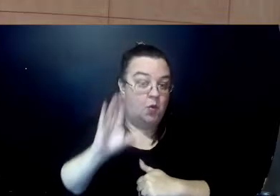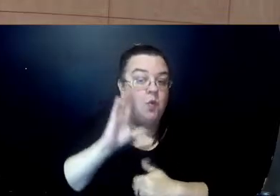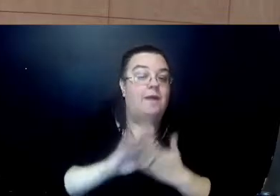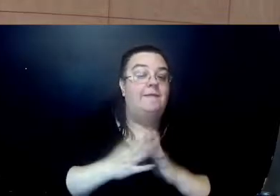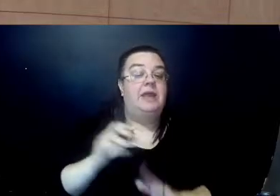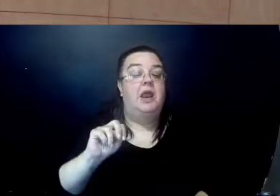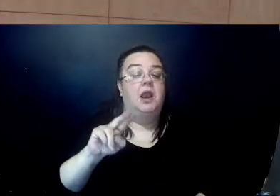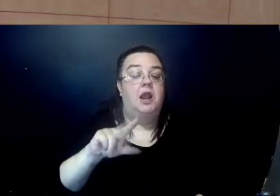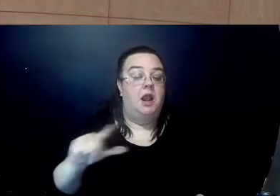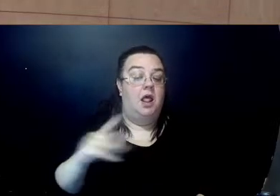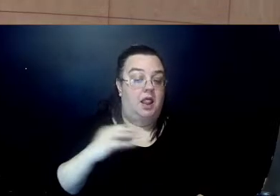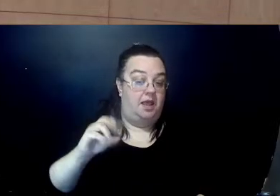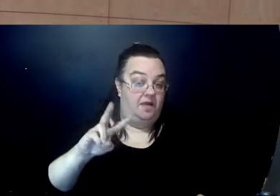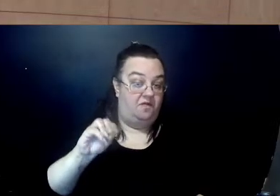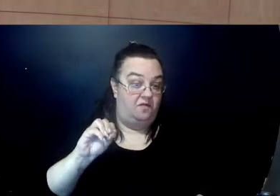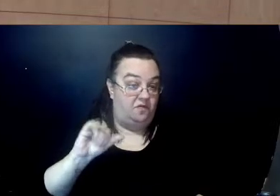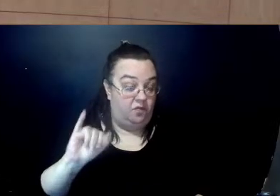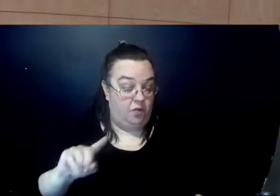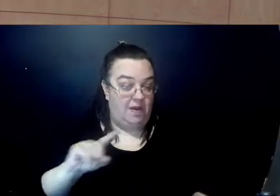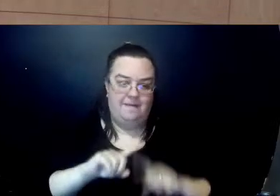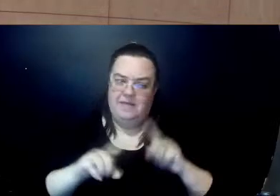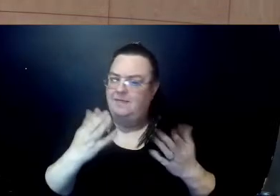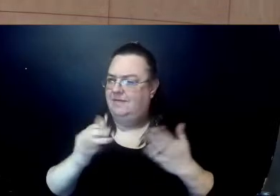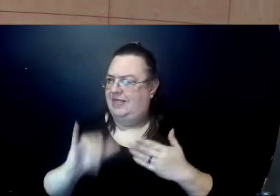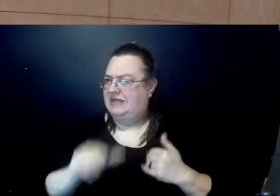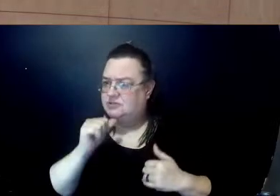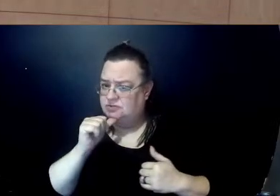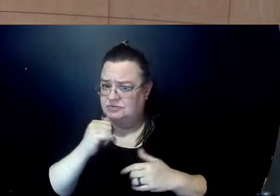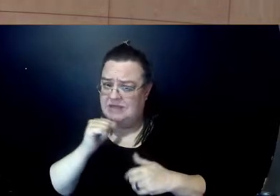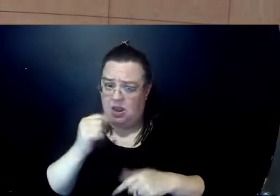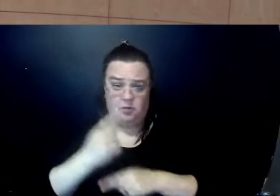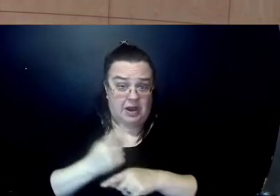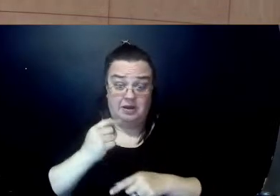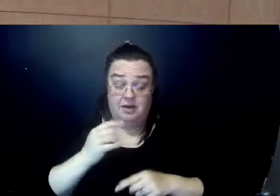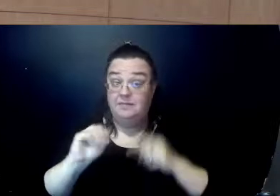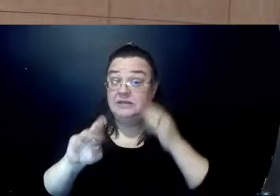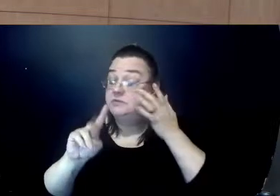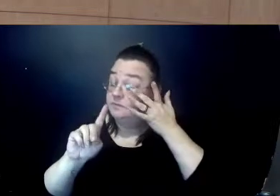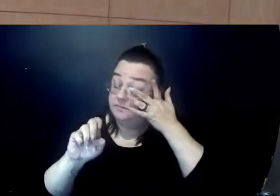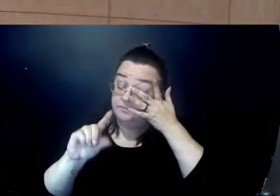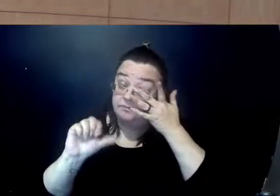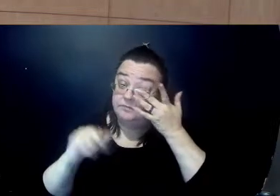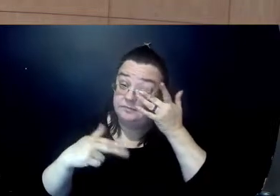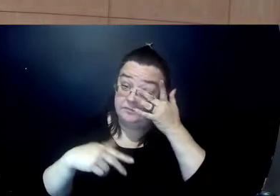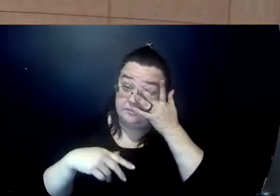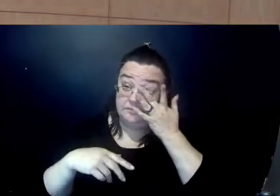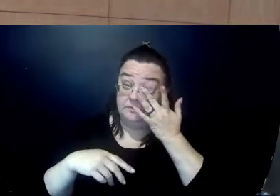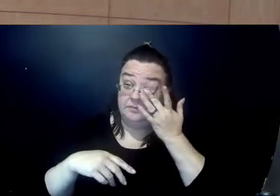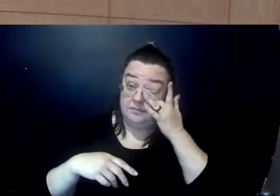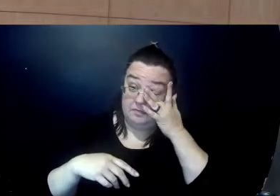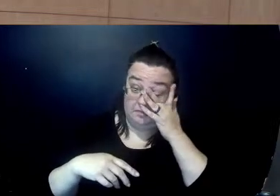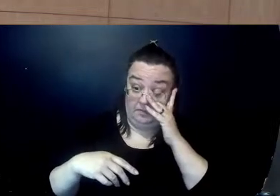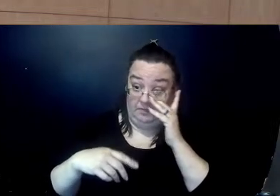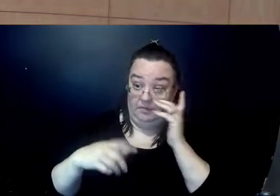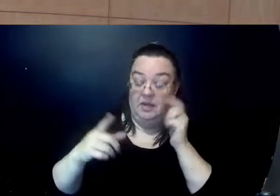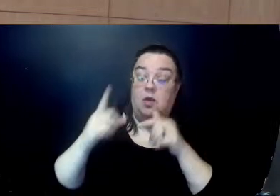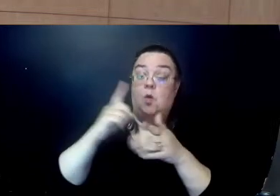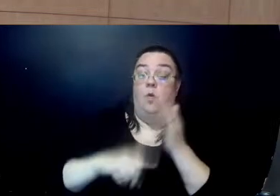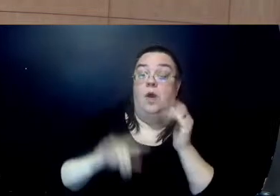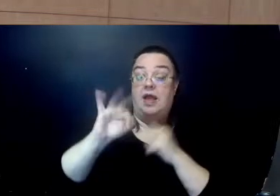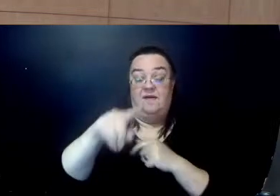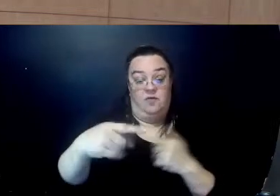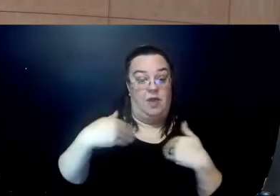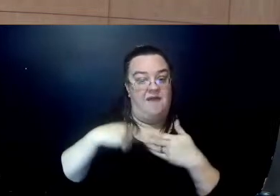void, but maybe that's wrong. I don't know. Mr. Deloach? What if you do both offices, though? What if you